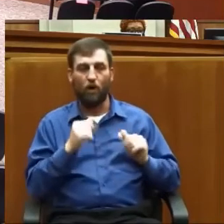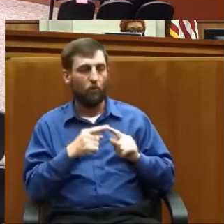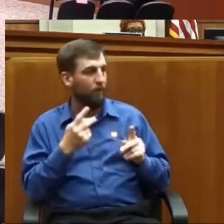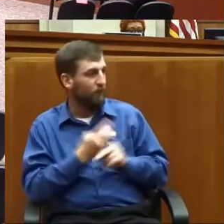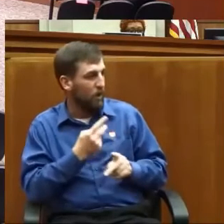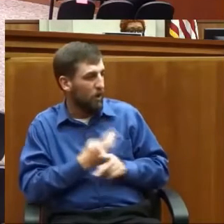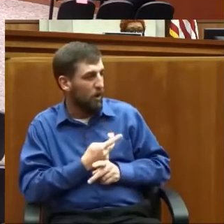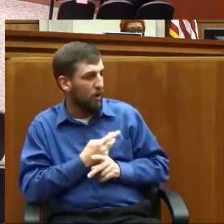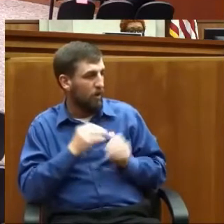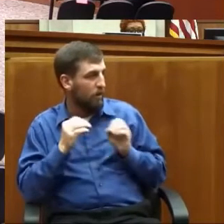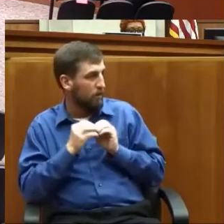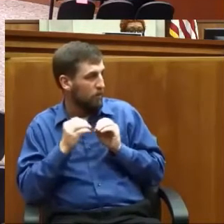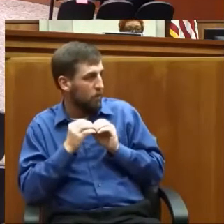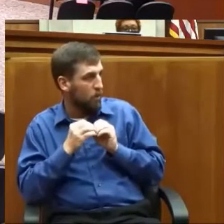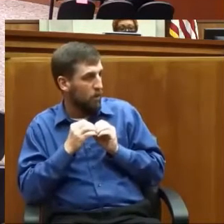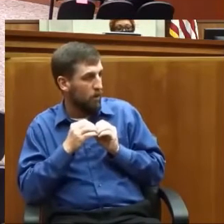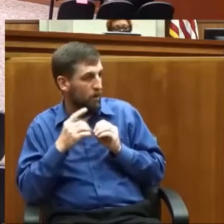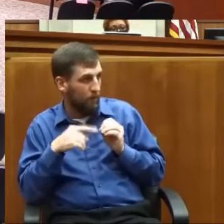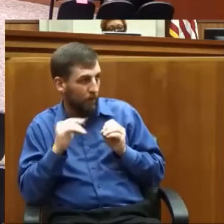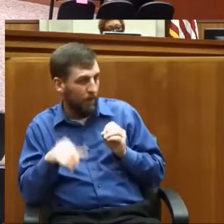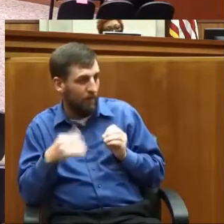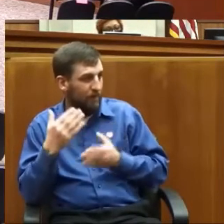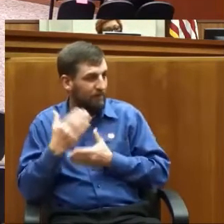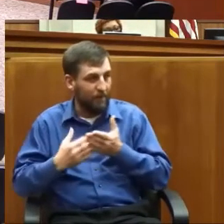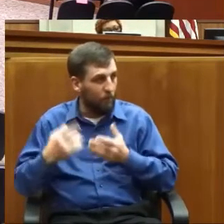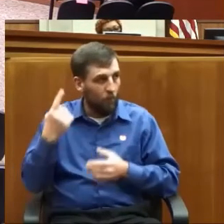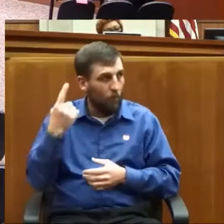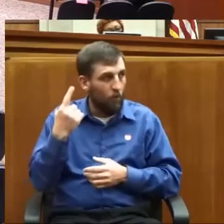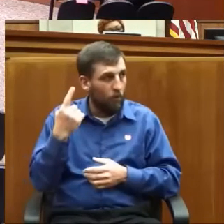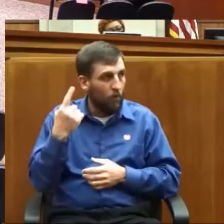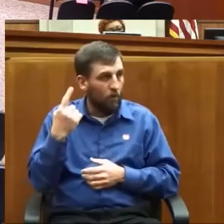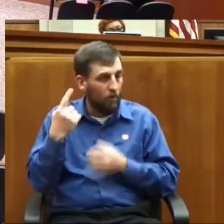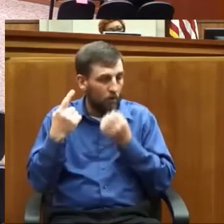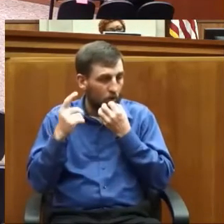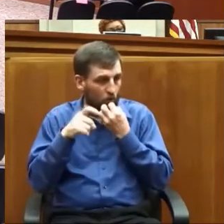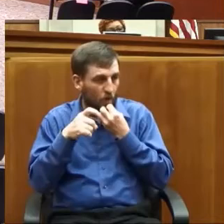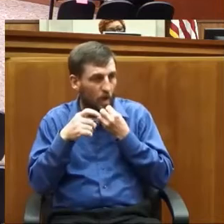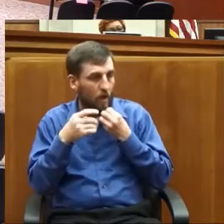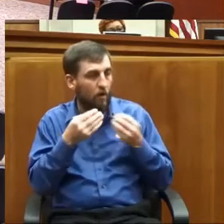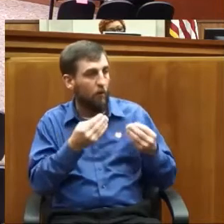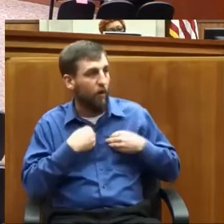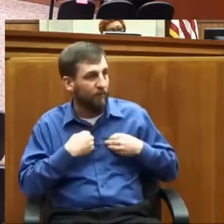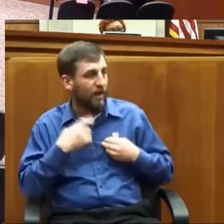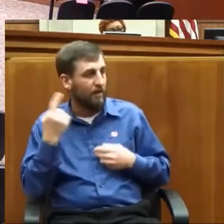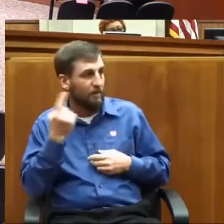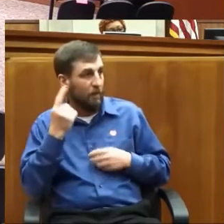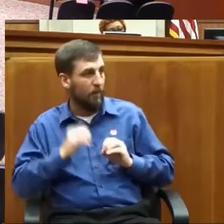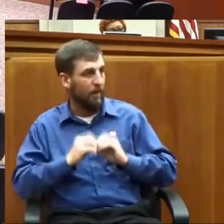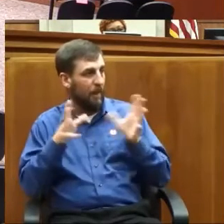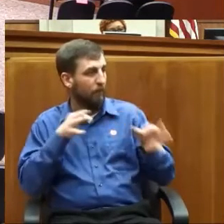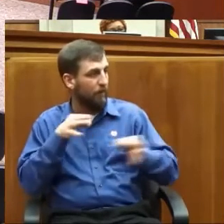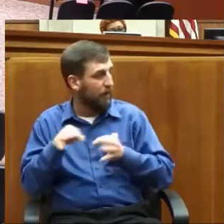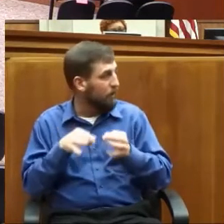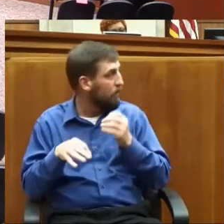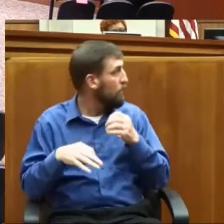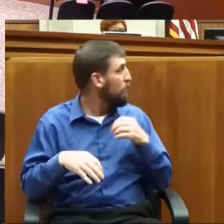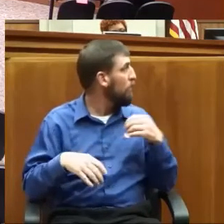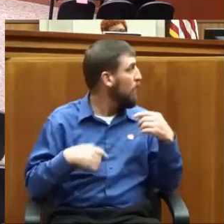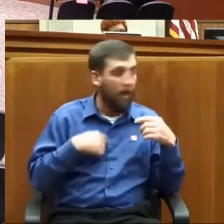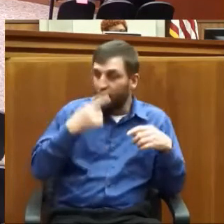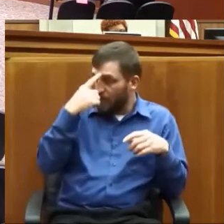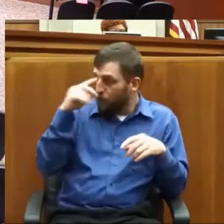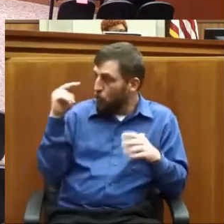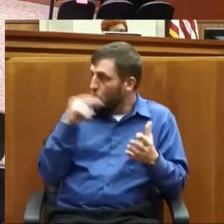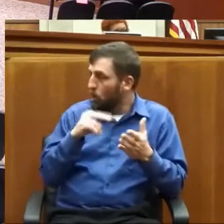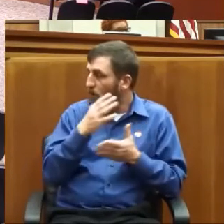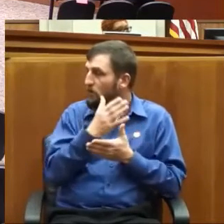a little bit more about what that's all about. So if at some point someone can offer a little clarification, it would be helpful. And I think, Mr. Castillo, if you look